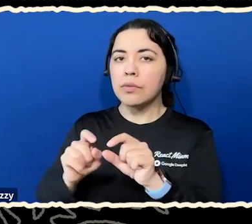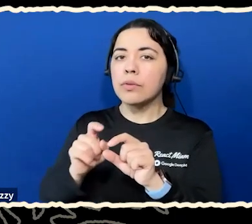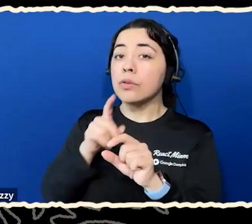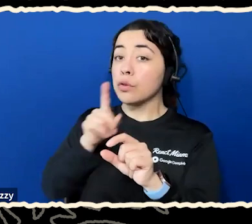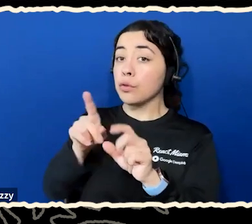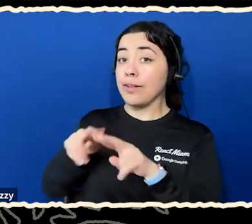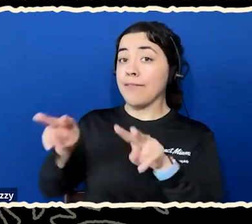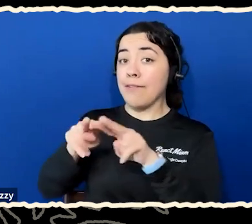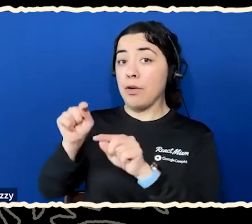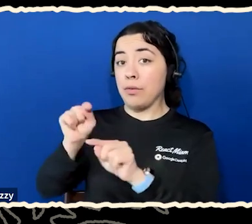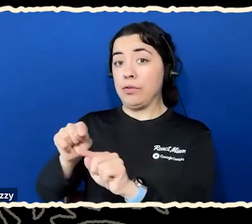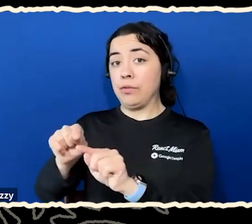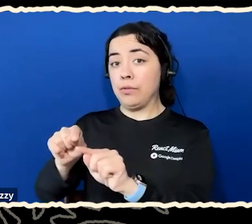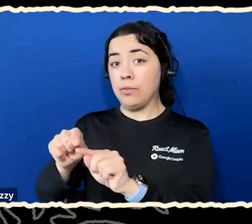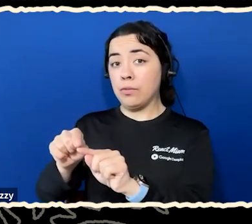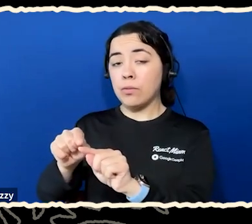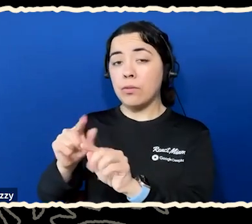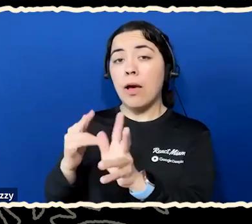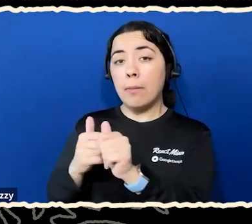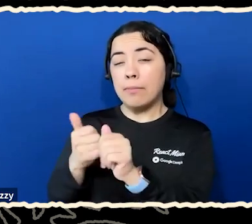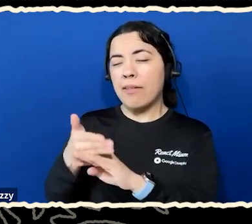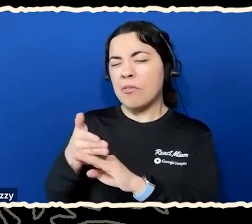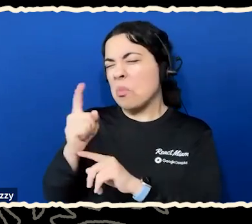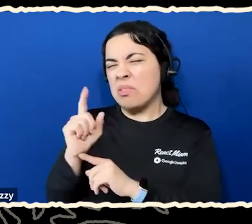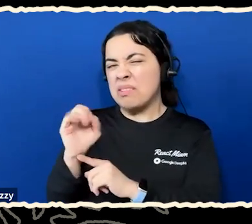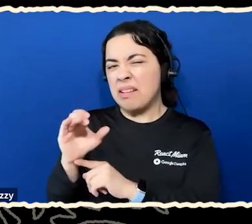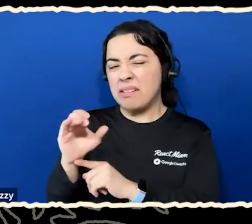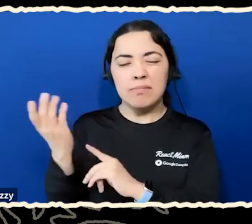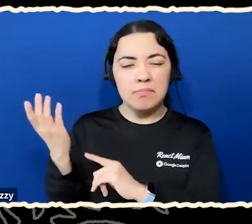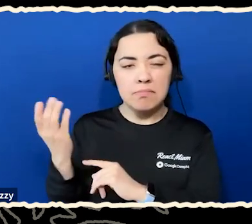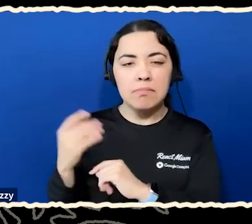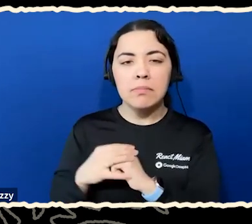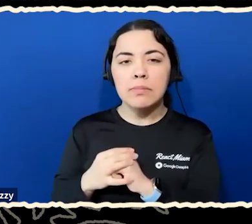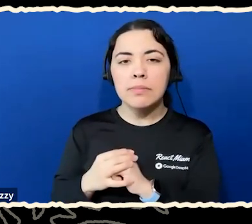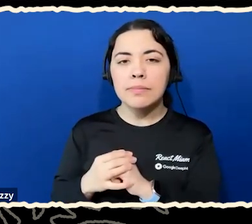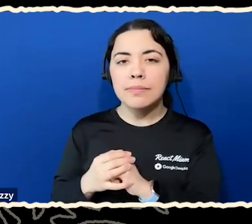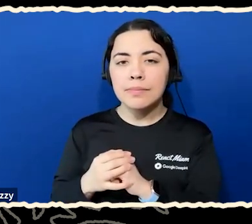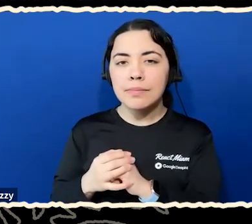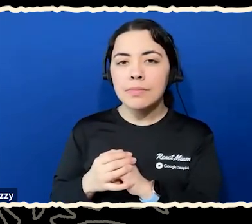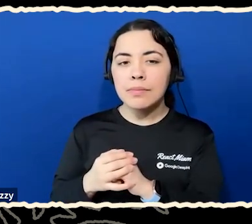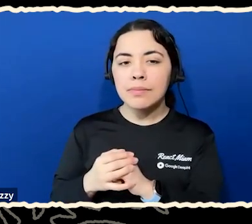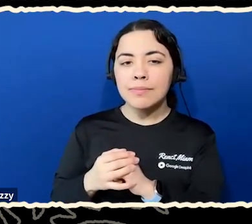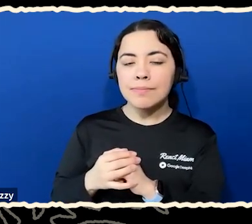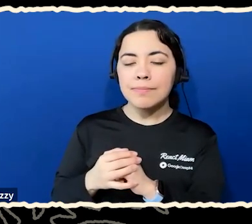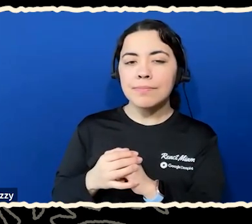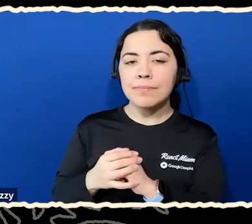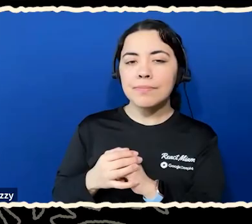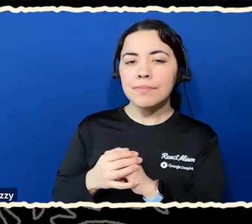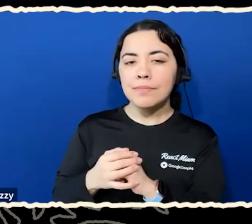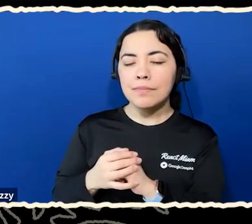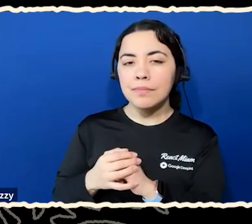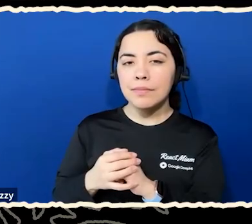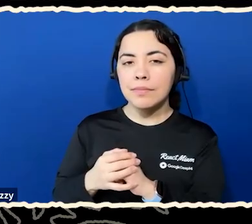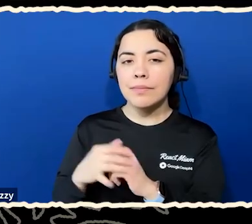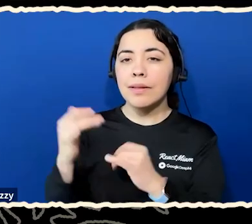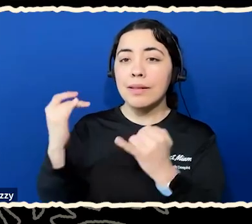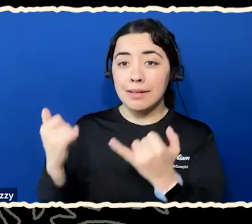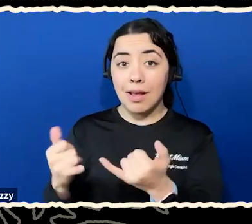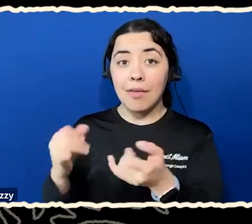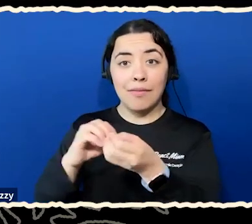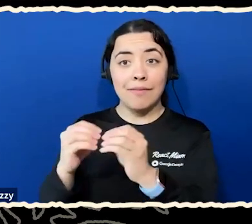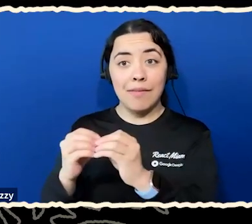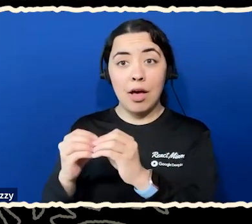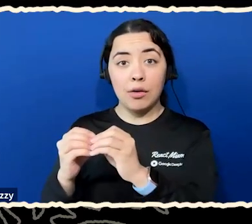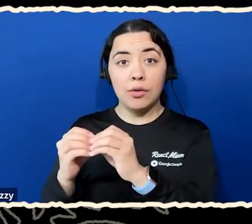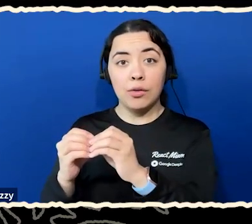one that's updating after a second or so, as an argument. And it will return a value, which can be